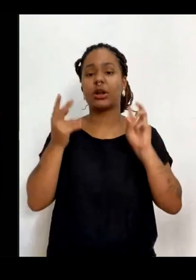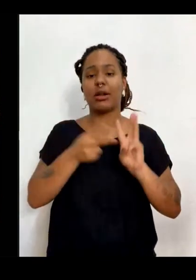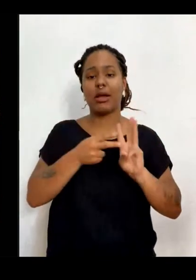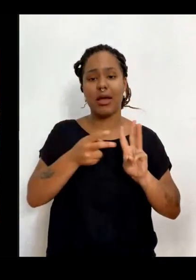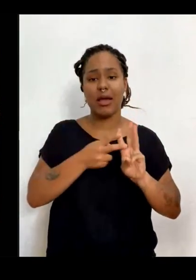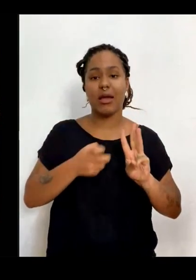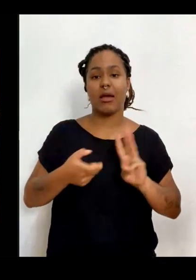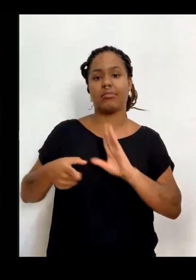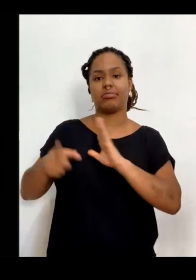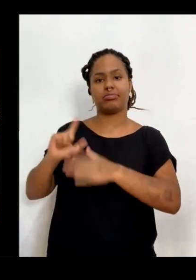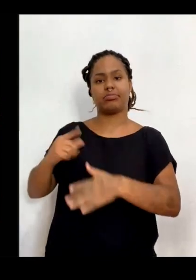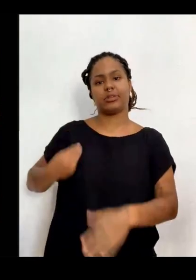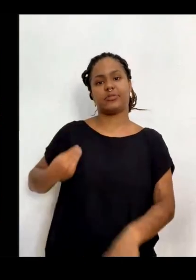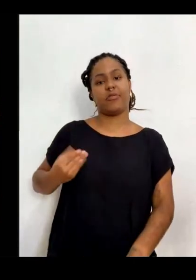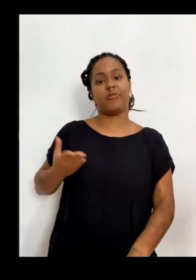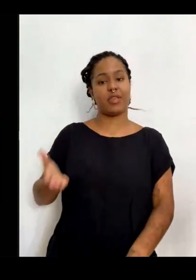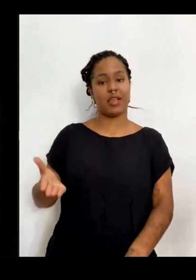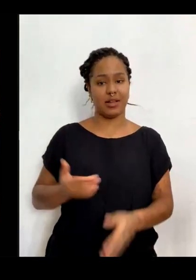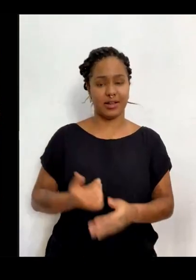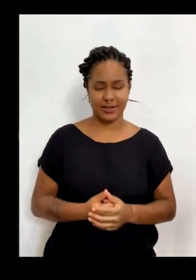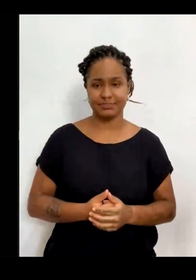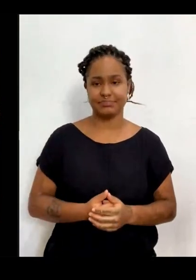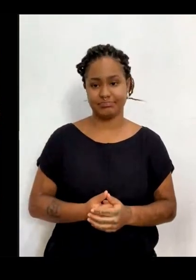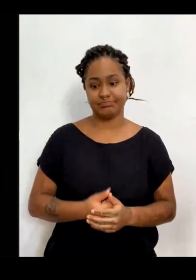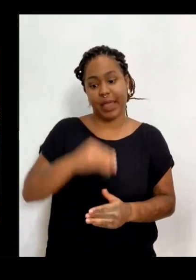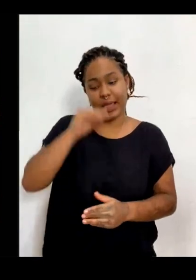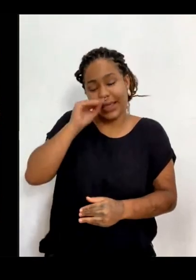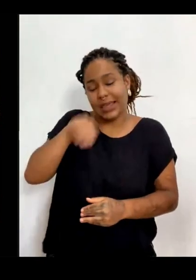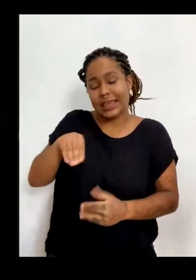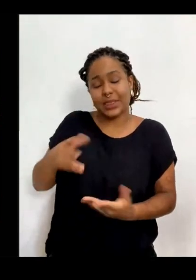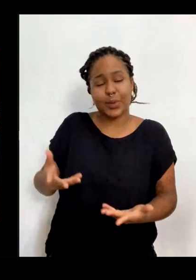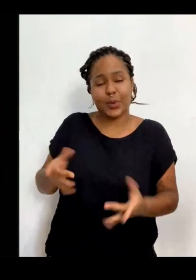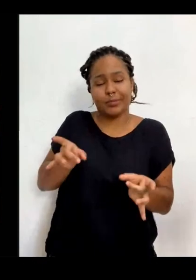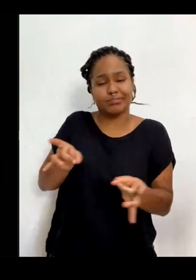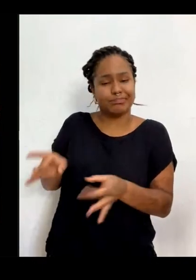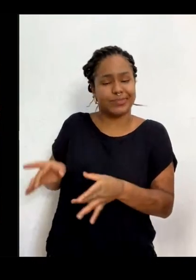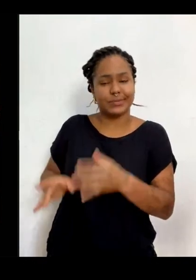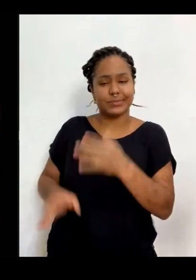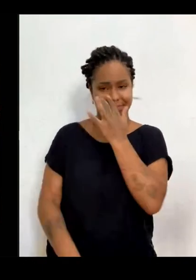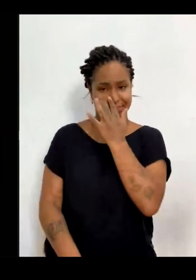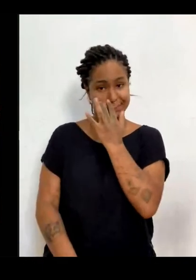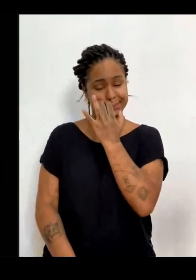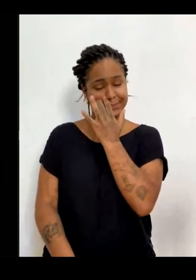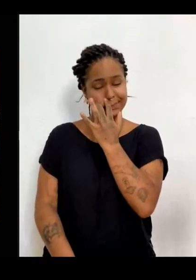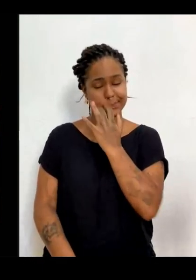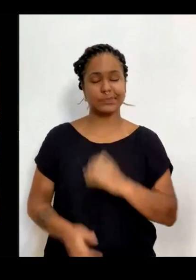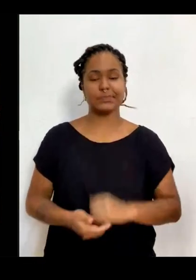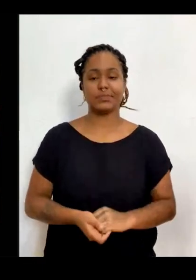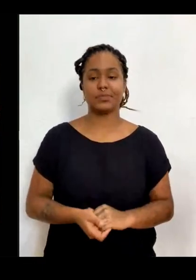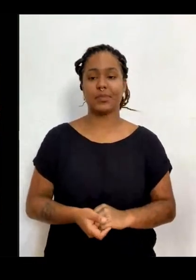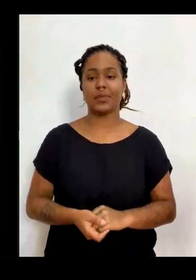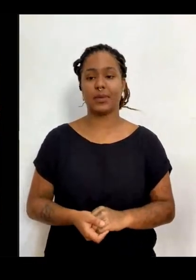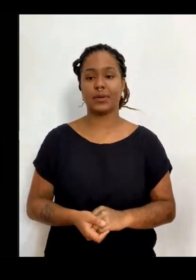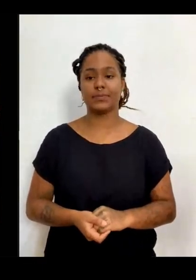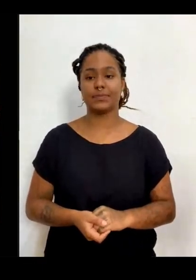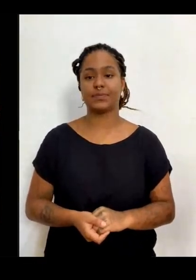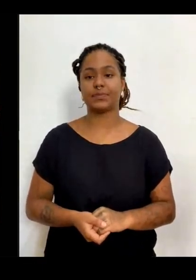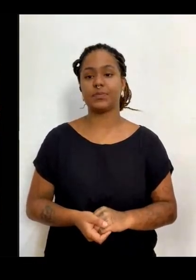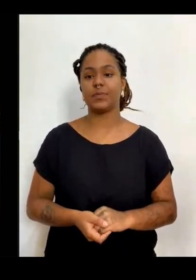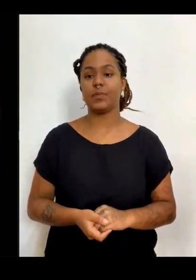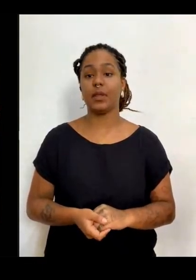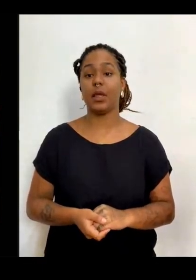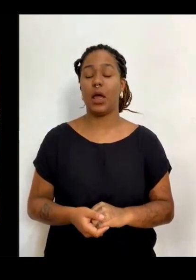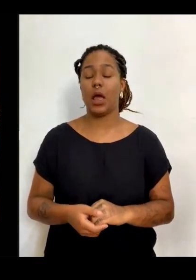to Search and Destroy even before their work and Independence